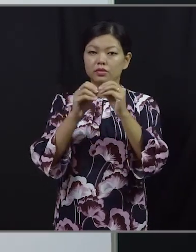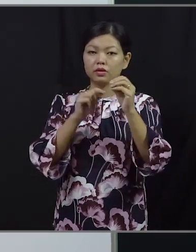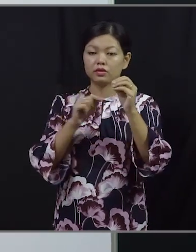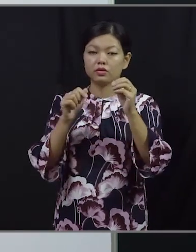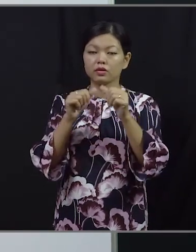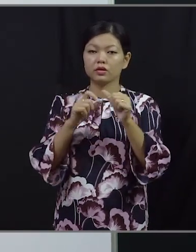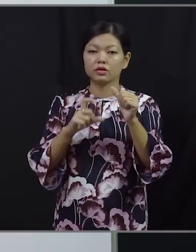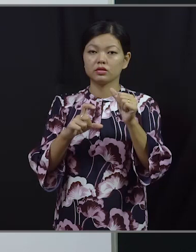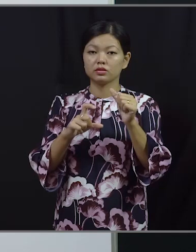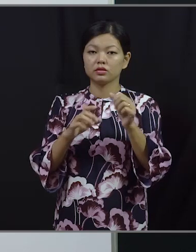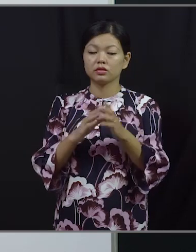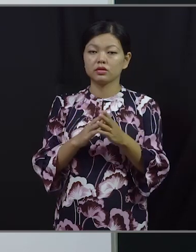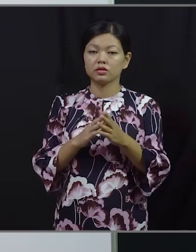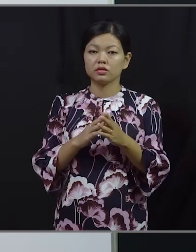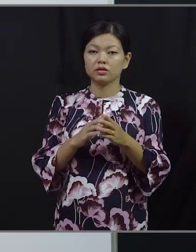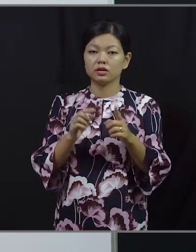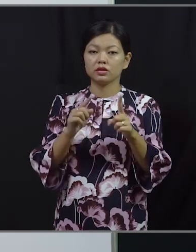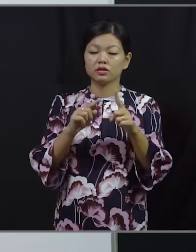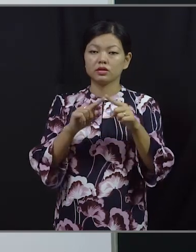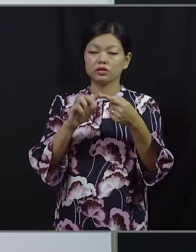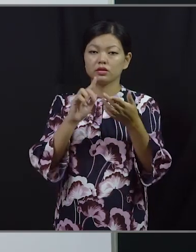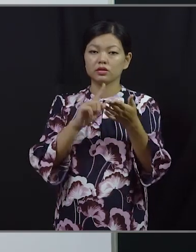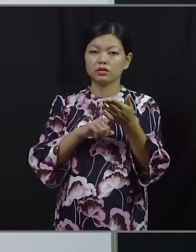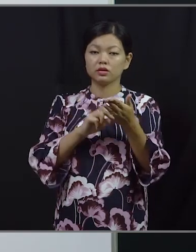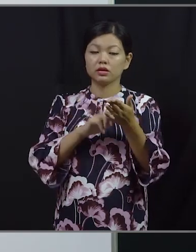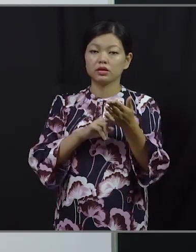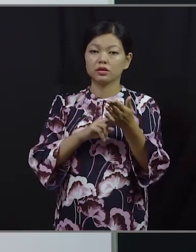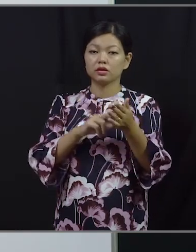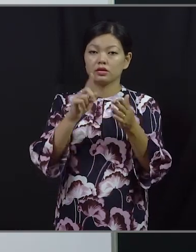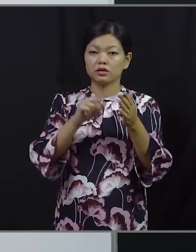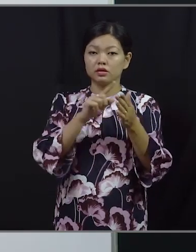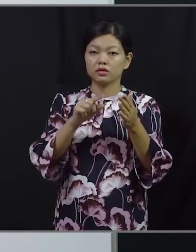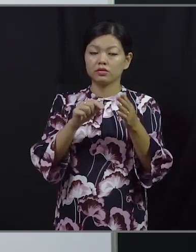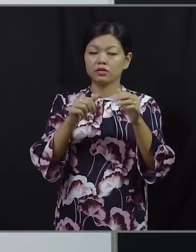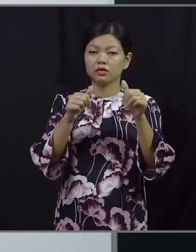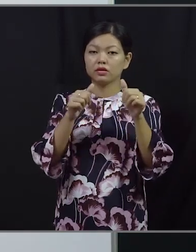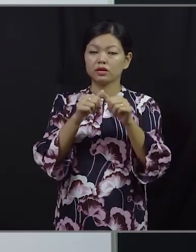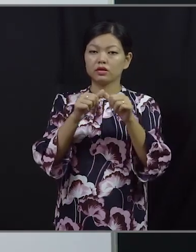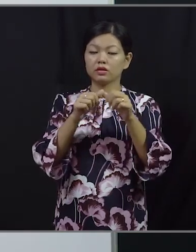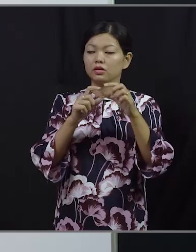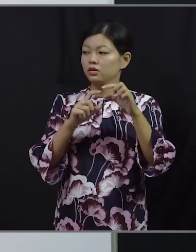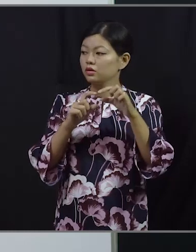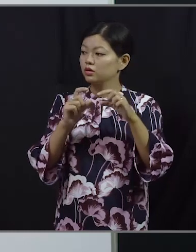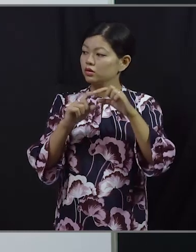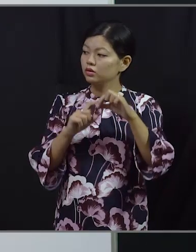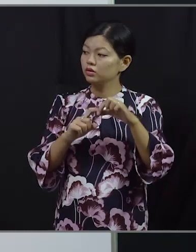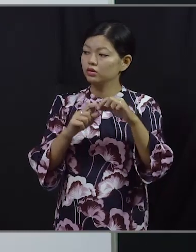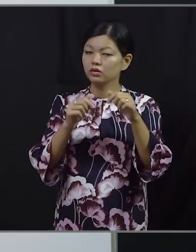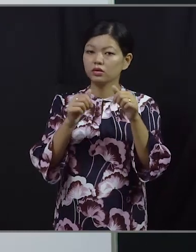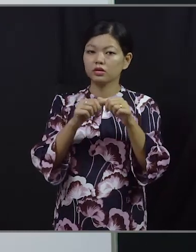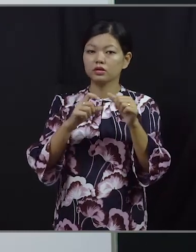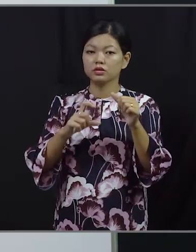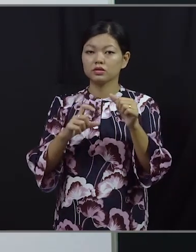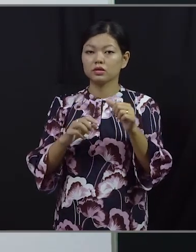AC. And for tan alpha, we have A dash Q divided by A dash C. Okay, so now let's simplify